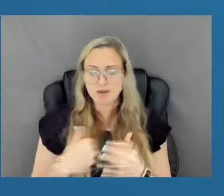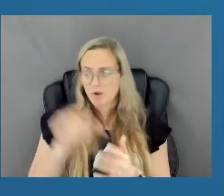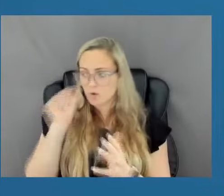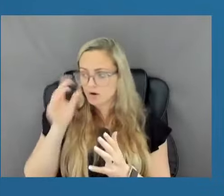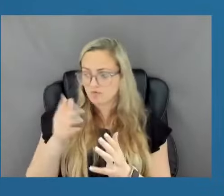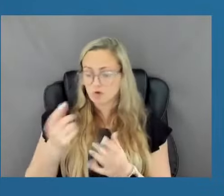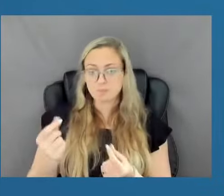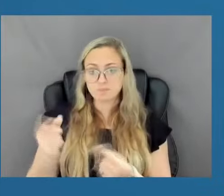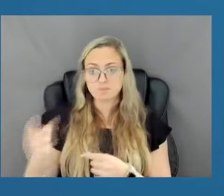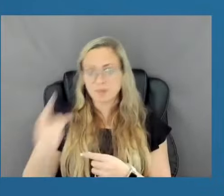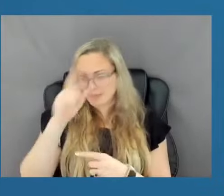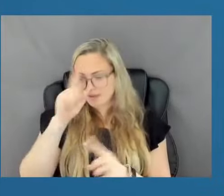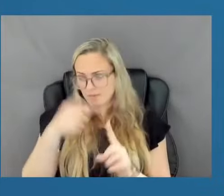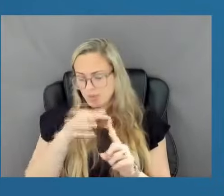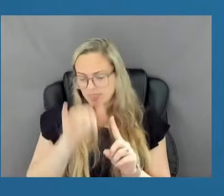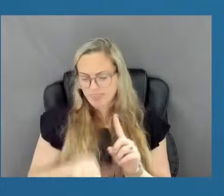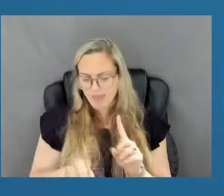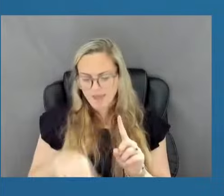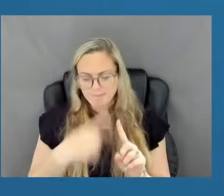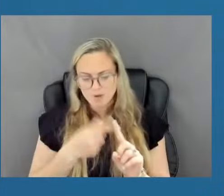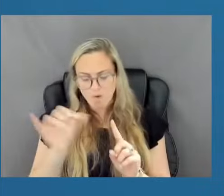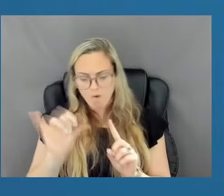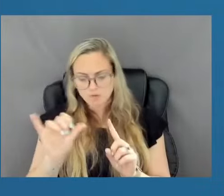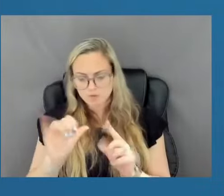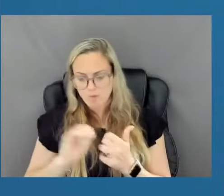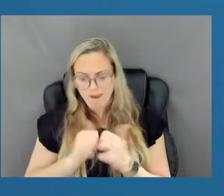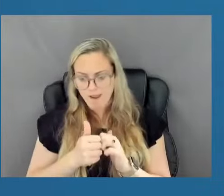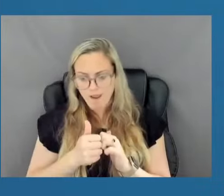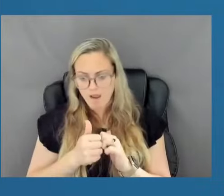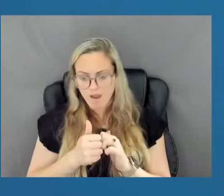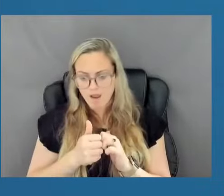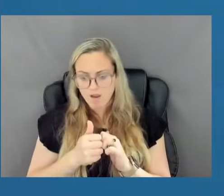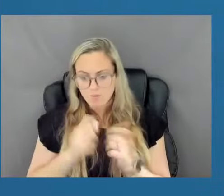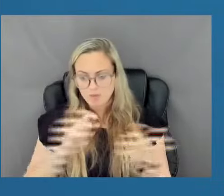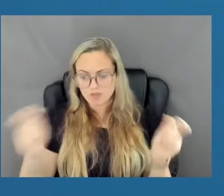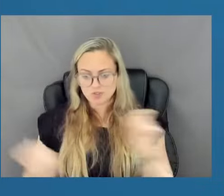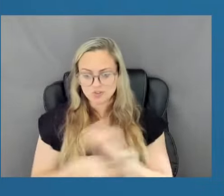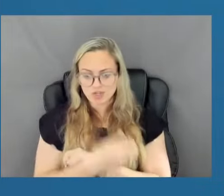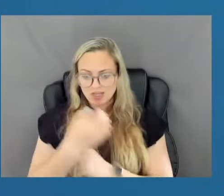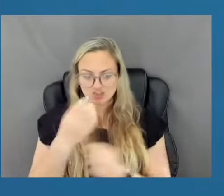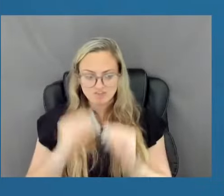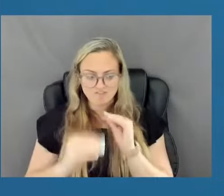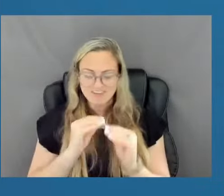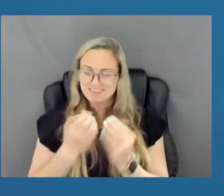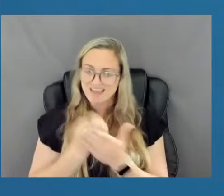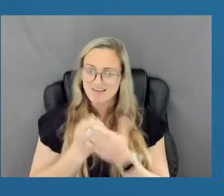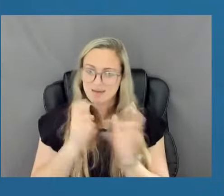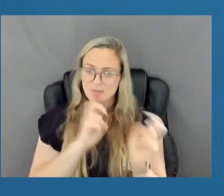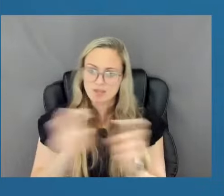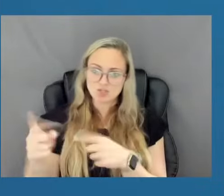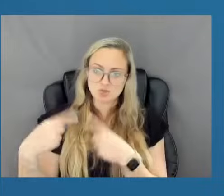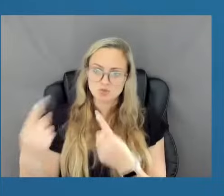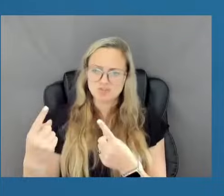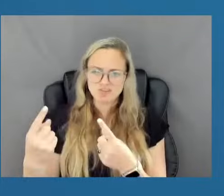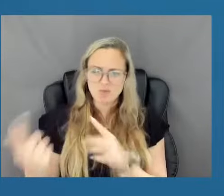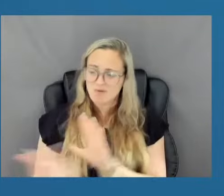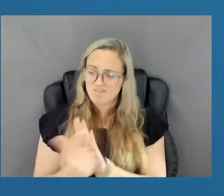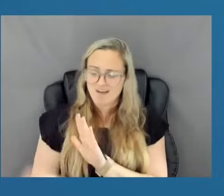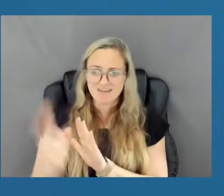was thinking about that, but also thinking about how we could right the economic wrongs of this community who had been violated in this